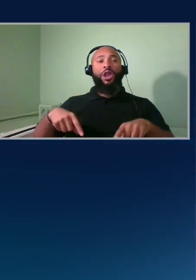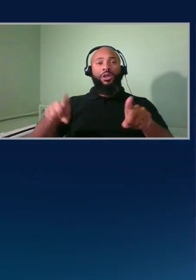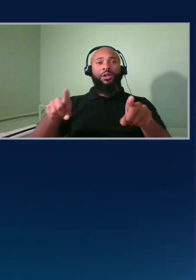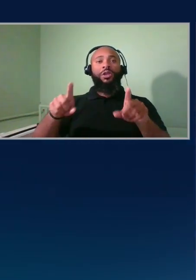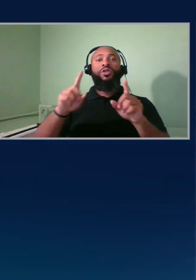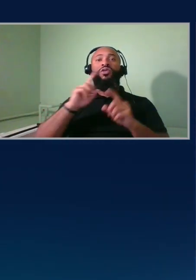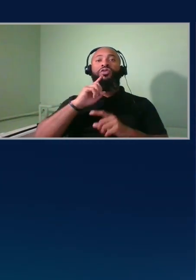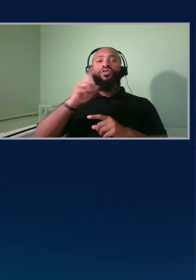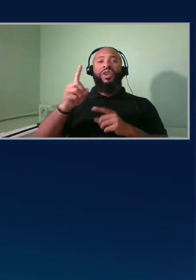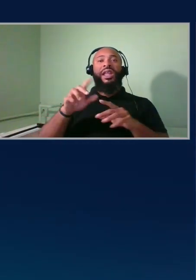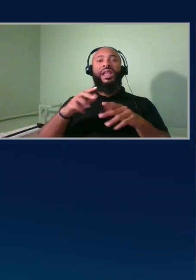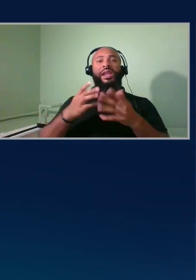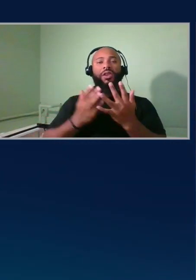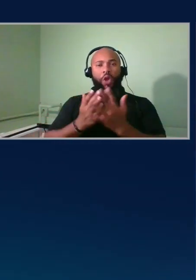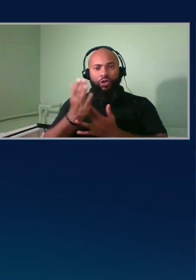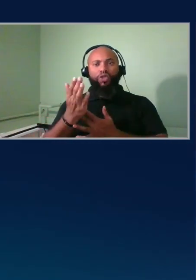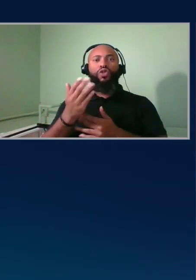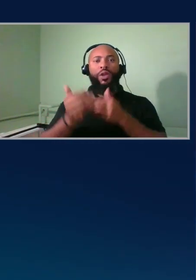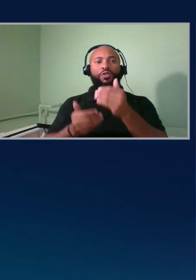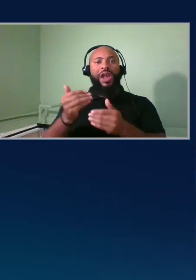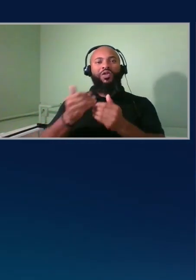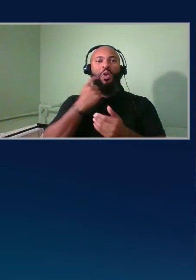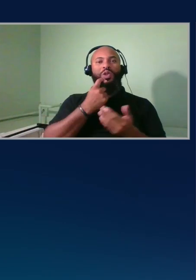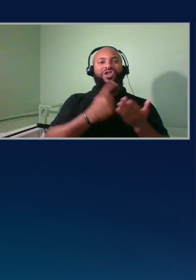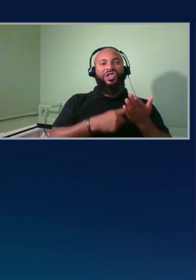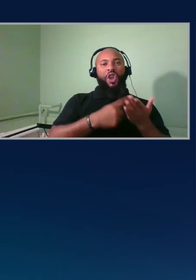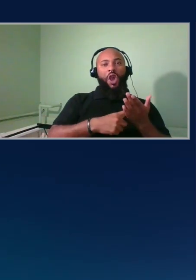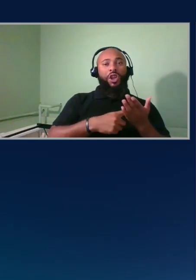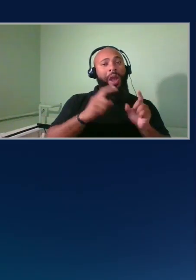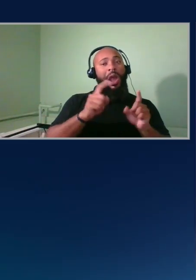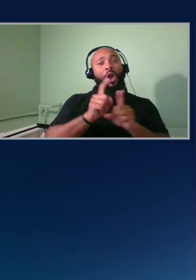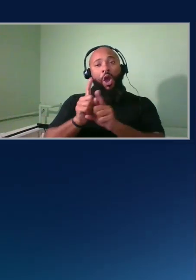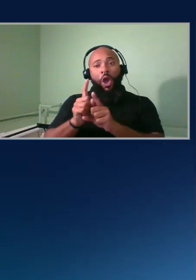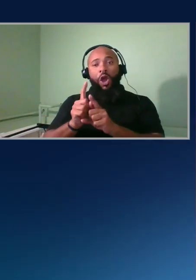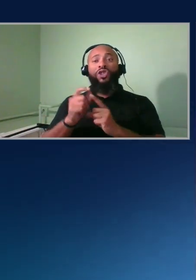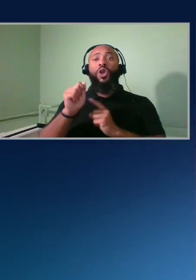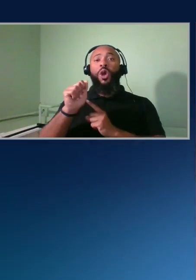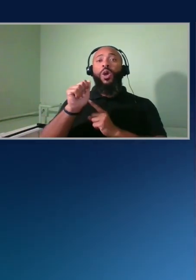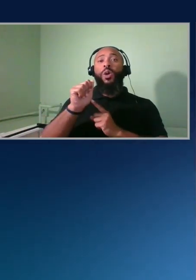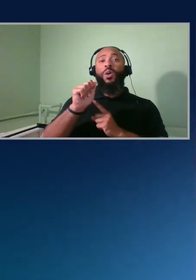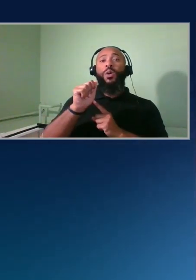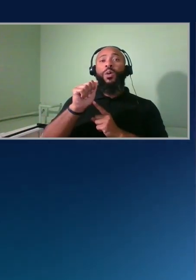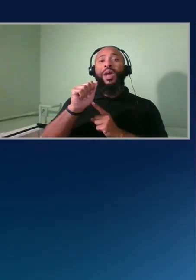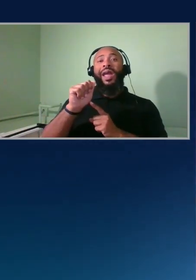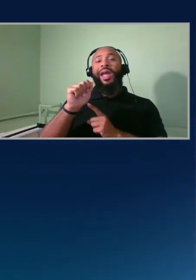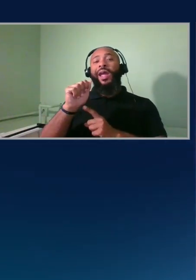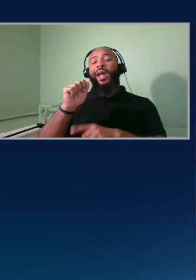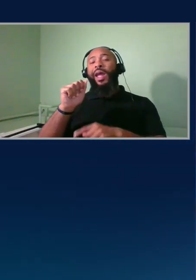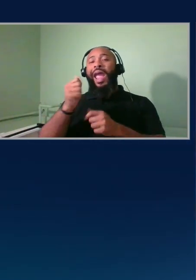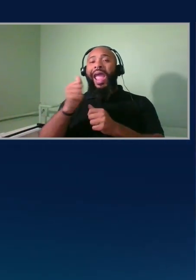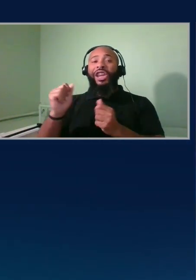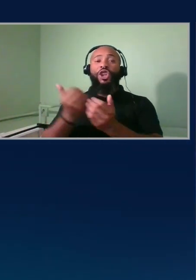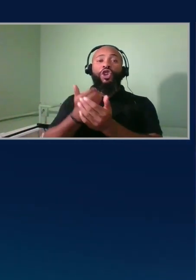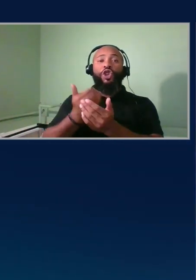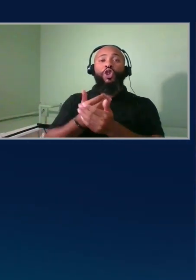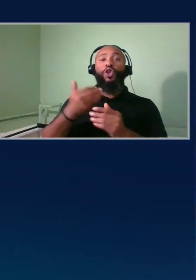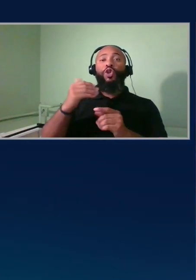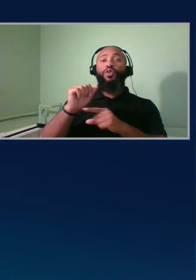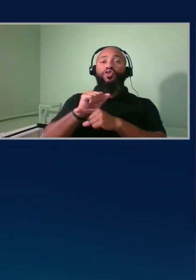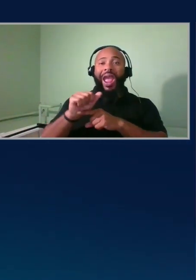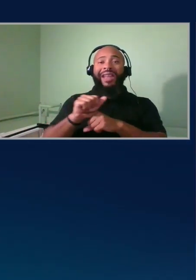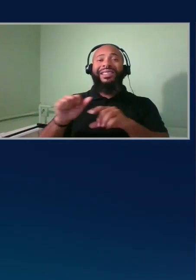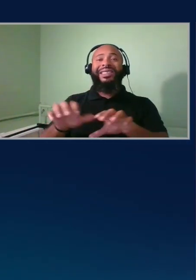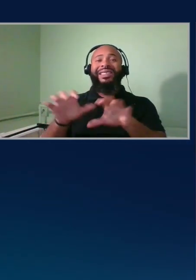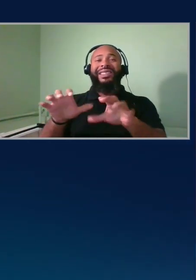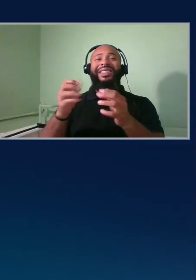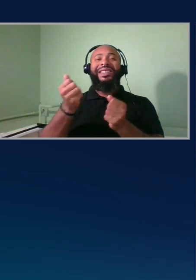and also the question that AM had of any kind of best practices around prompt engineering, how you can get the most out of it. So I say we have like 2 minutes left. I'm just kind of buying us time. Yeah,